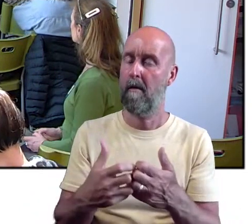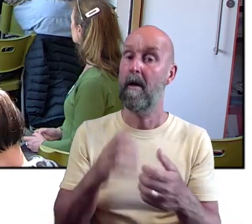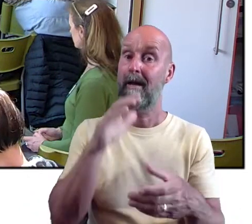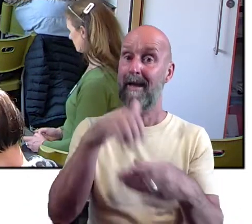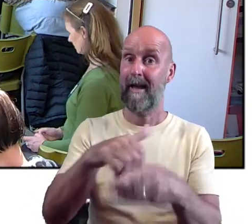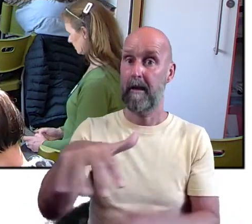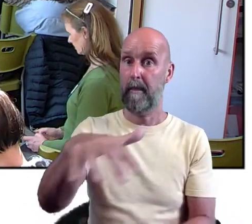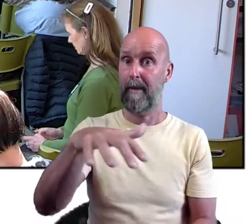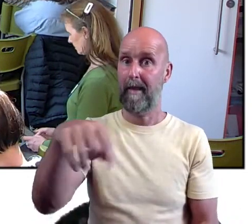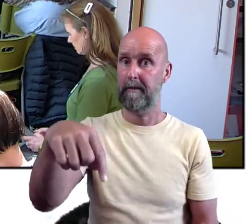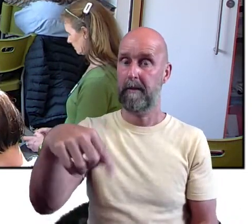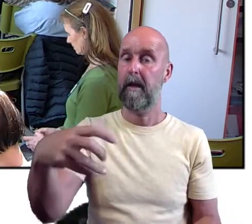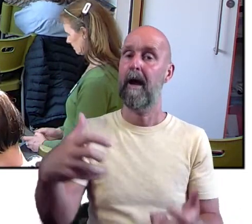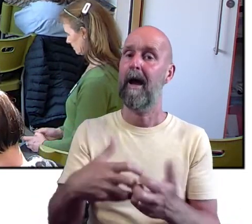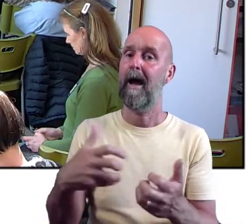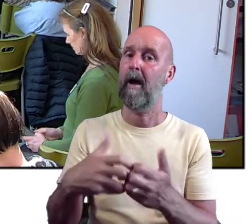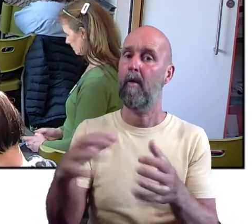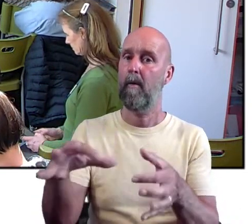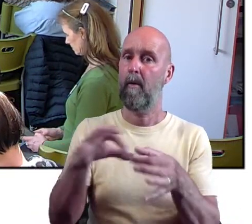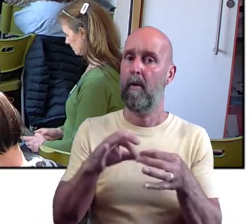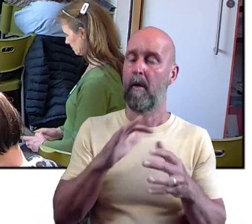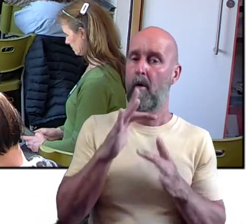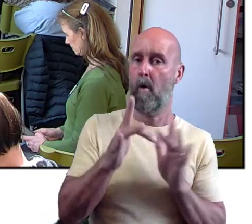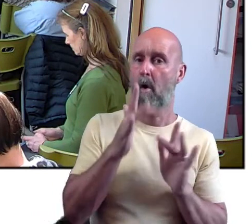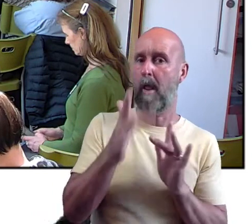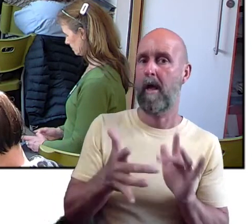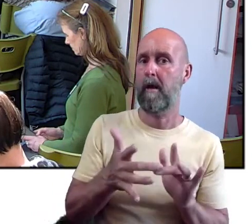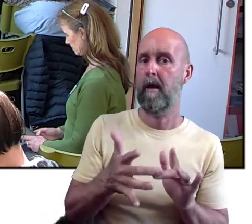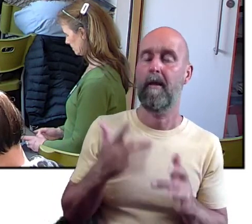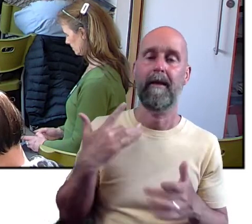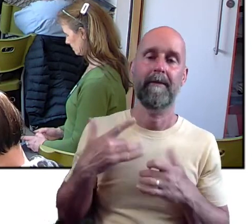how that hybridizes with being online in really interesting ways.